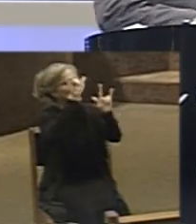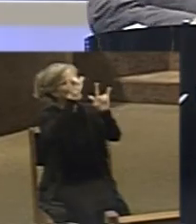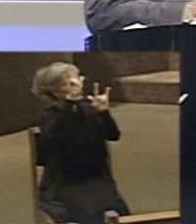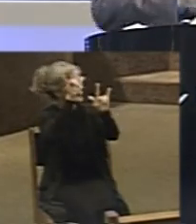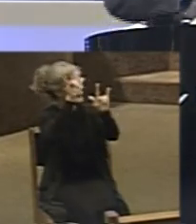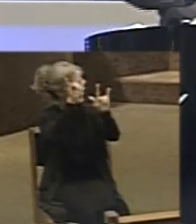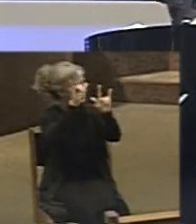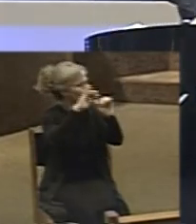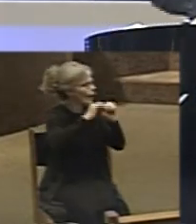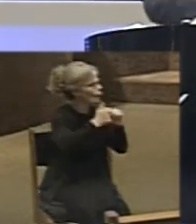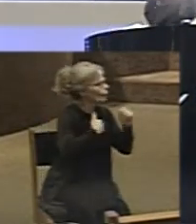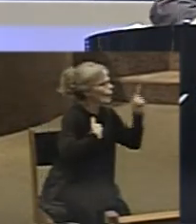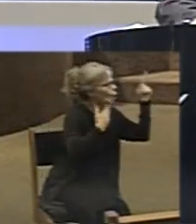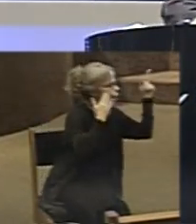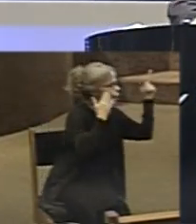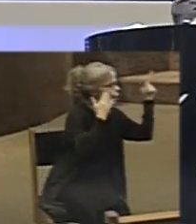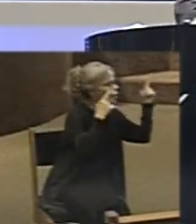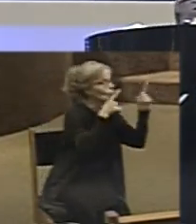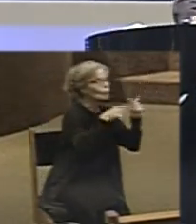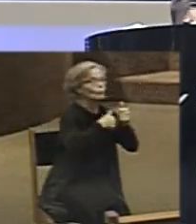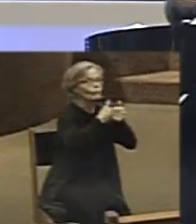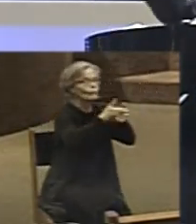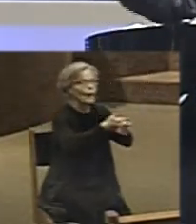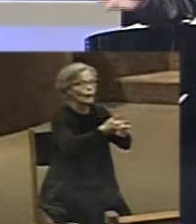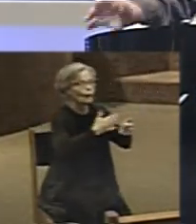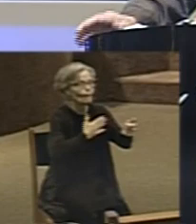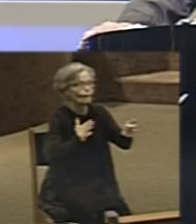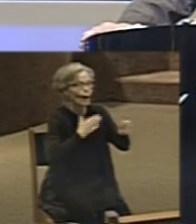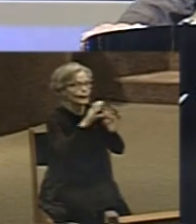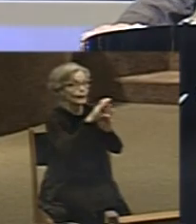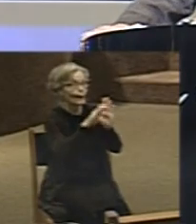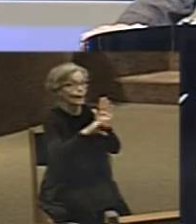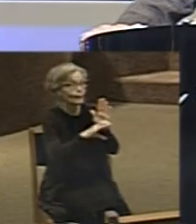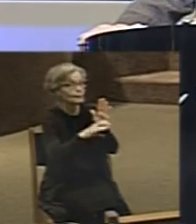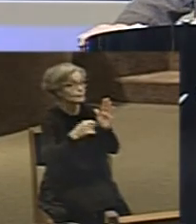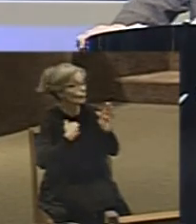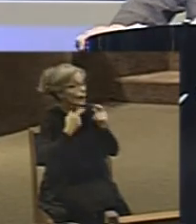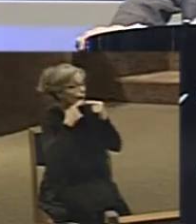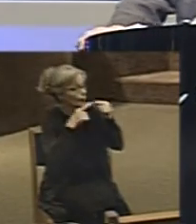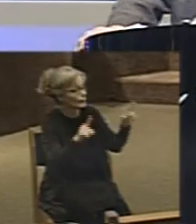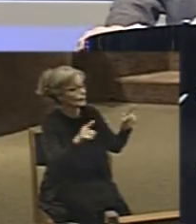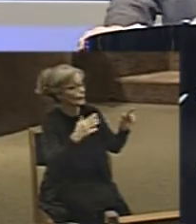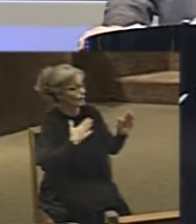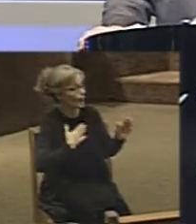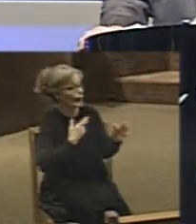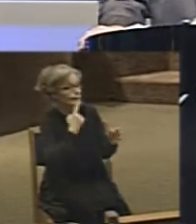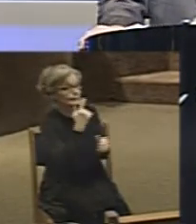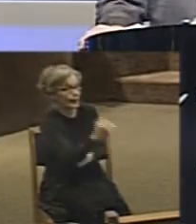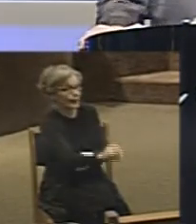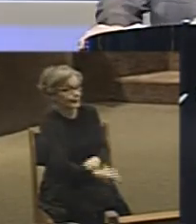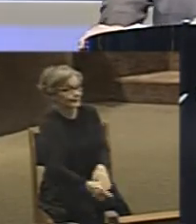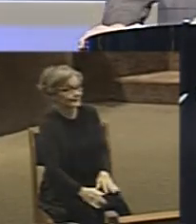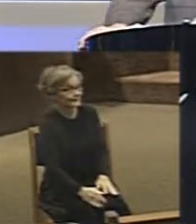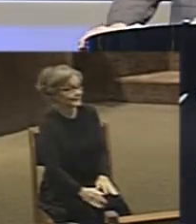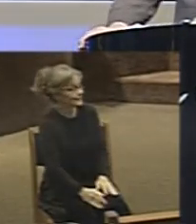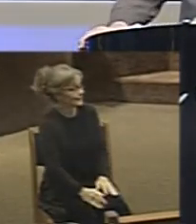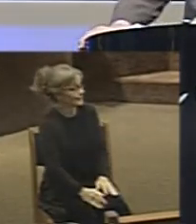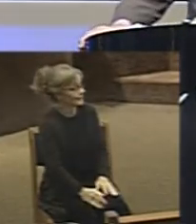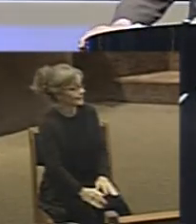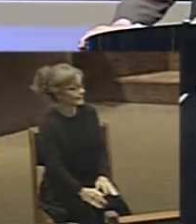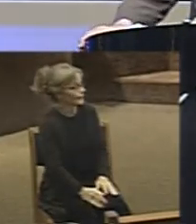Said, you keep my commandments. No rocket science. He said, our